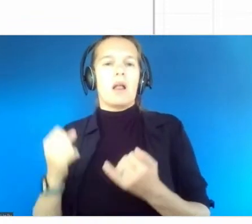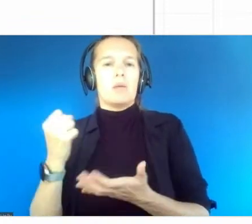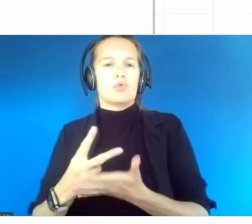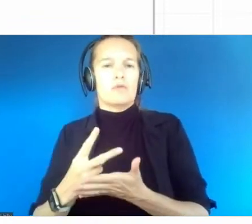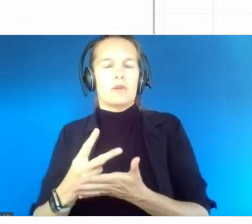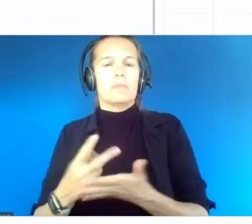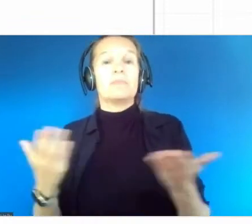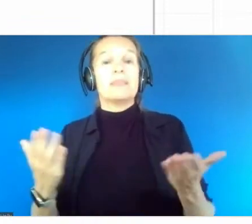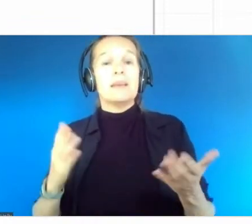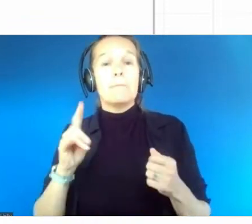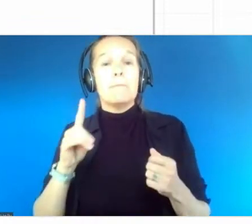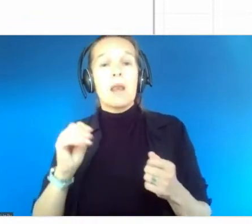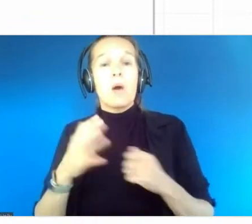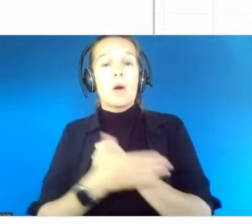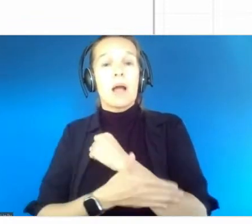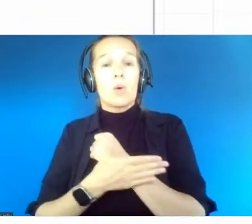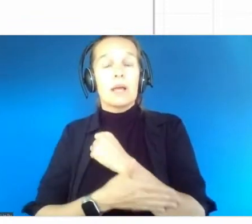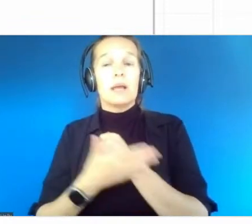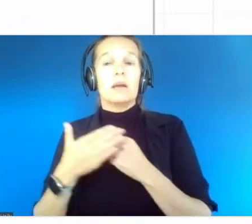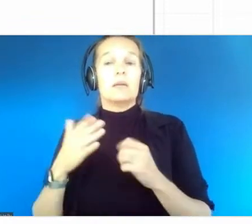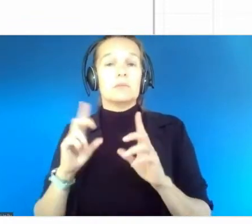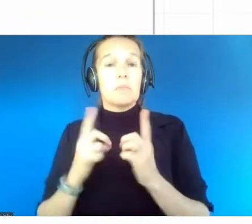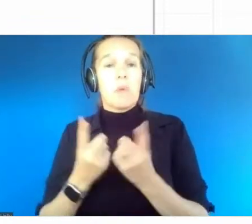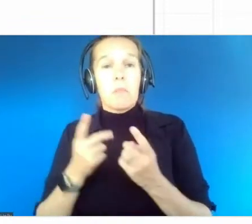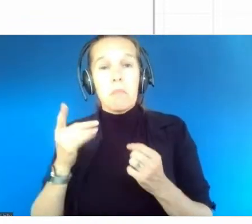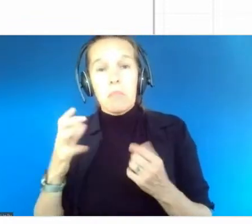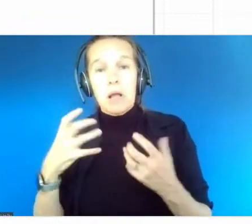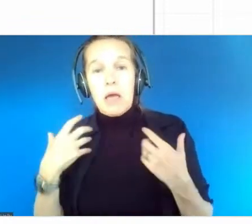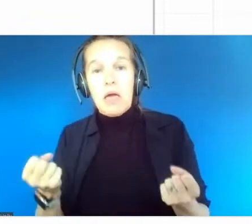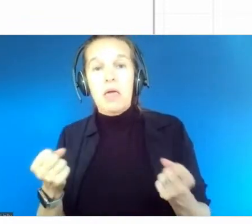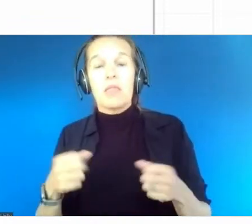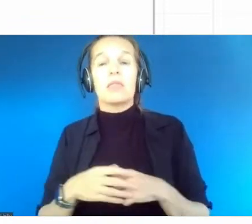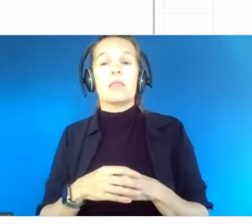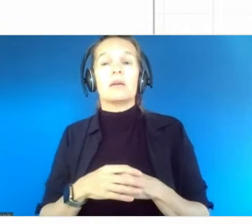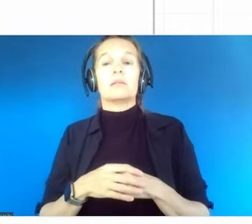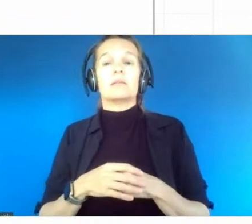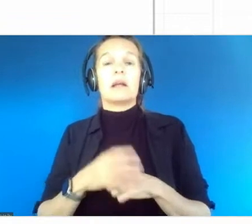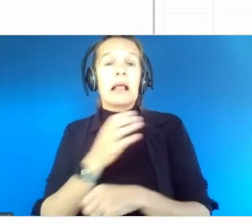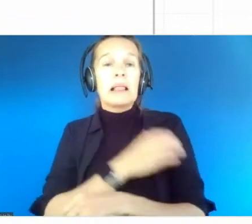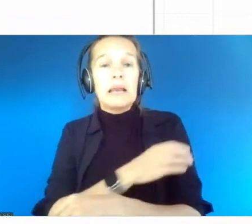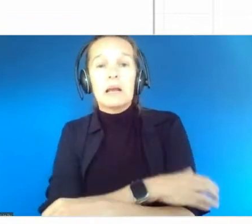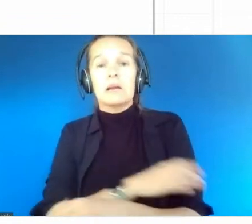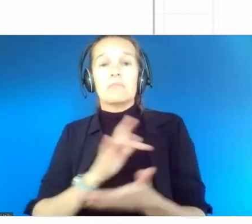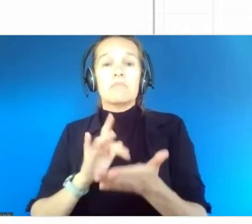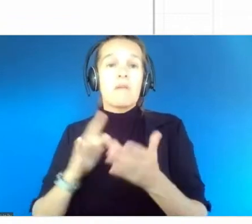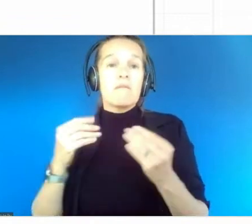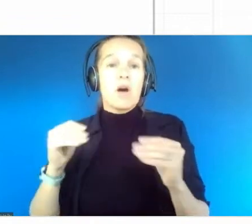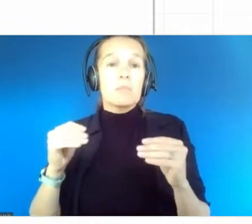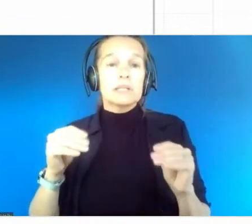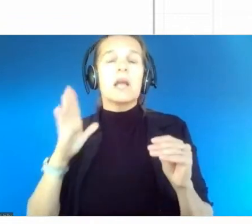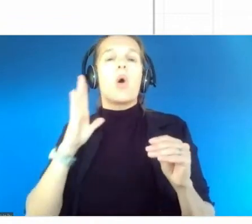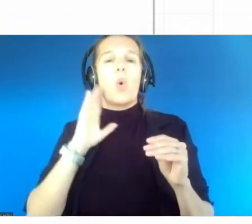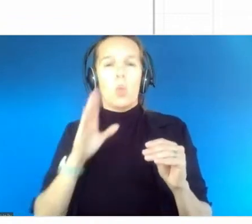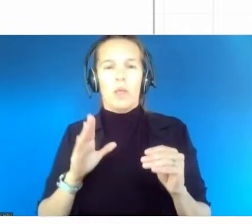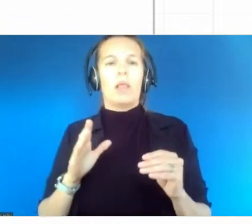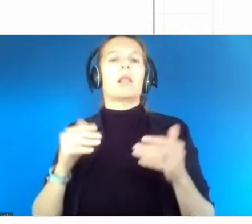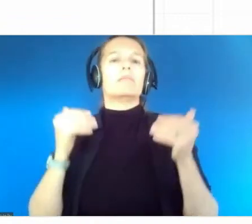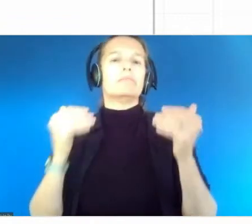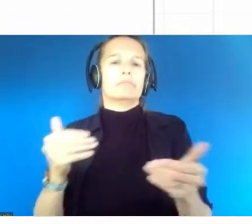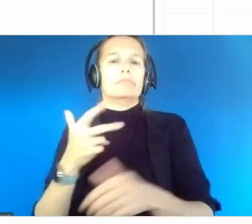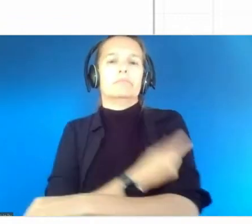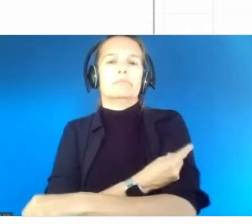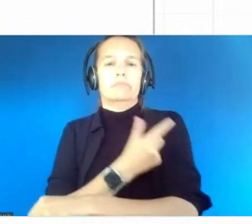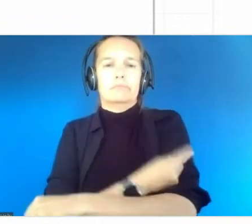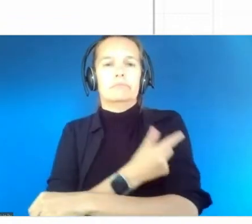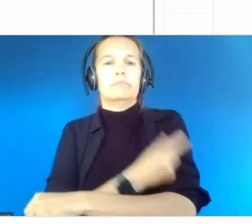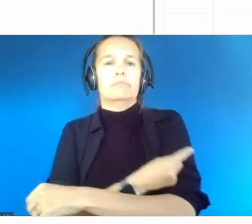of Public Health, as well as providers or clinics, along with the pharmacies, will ramp up to meet this demand on top of those who still